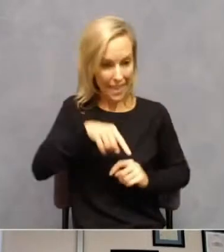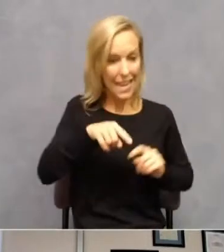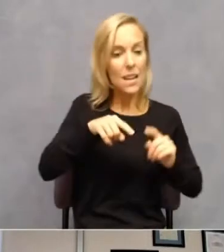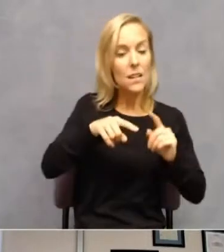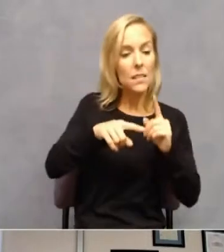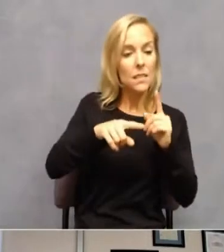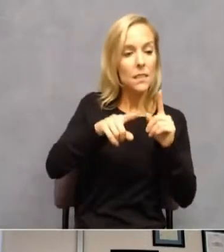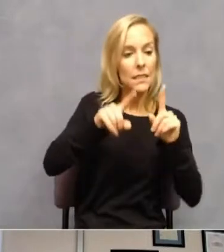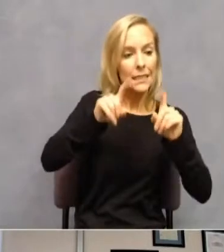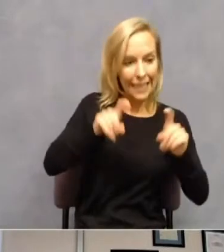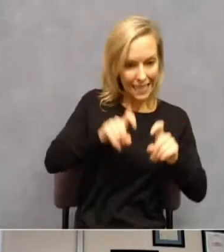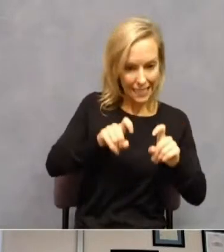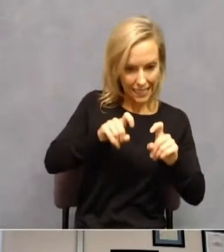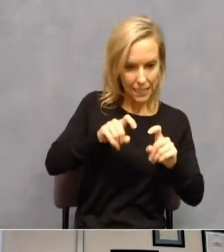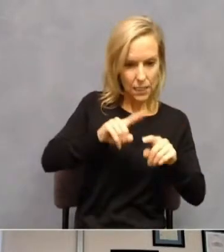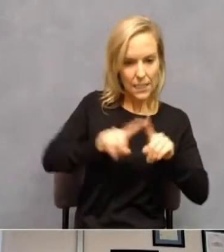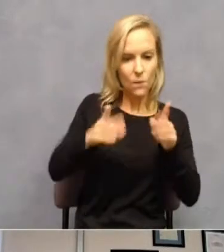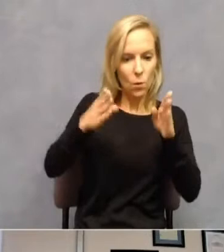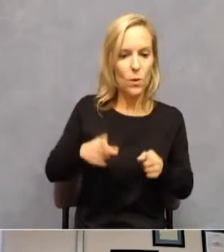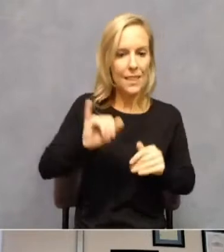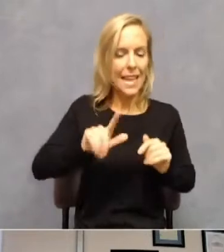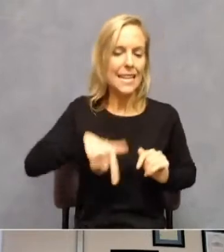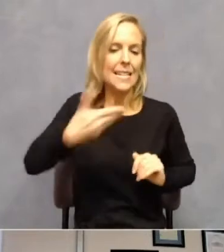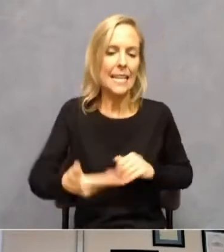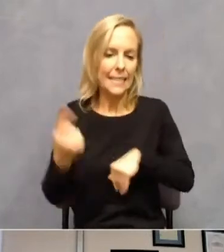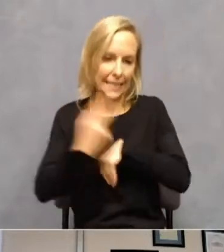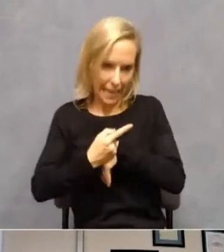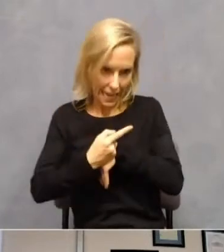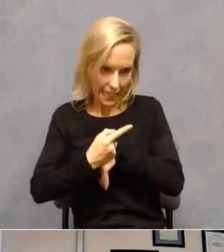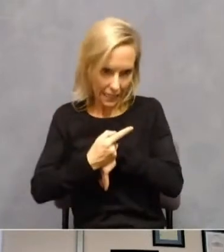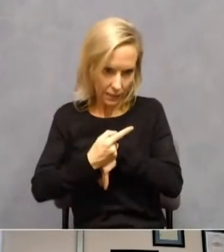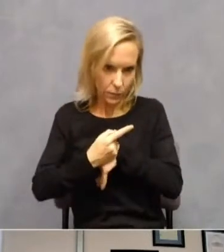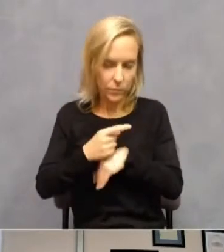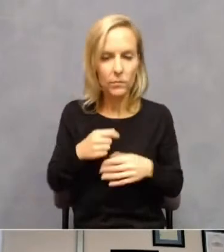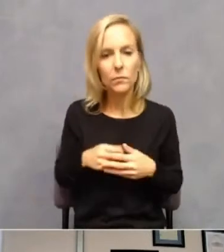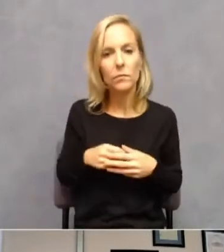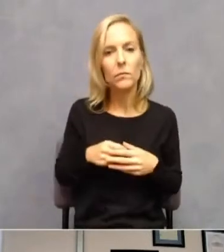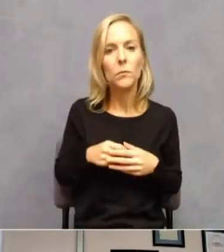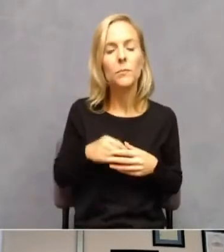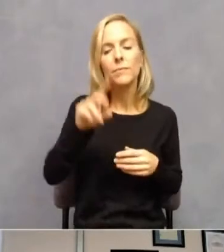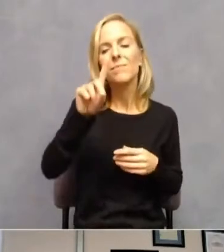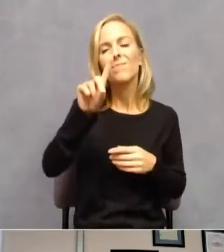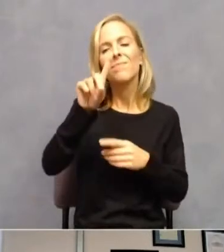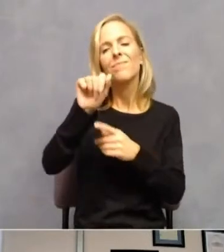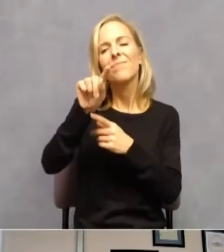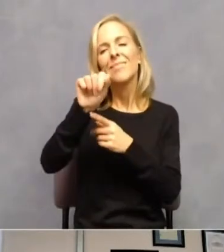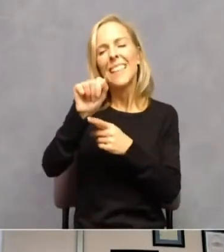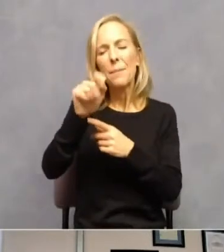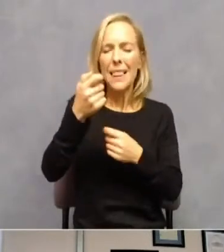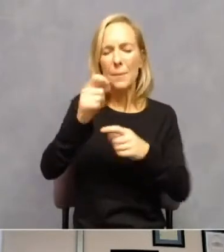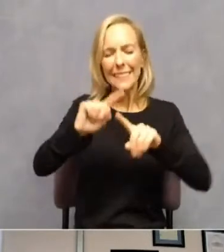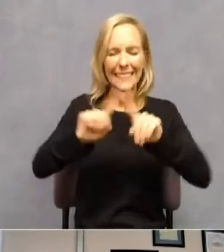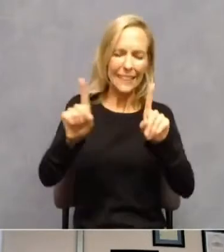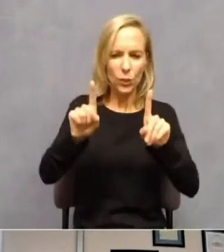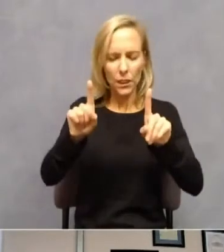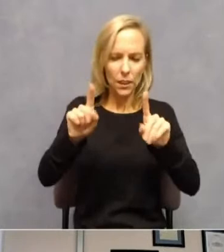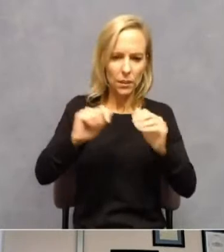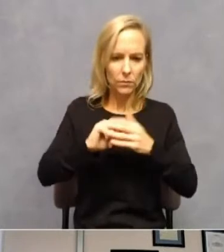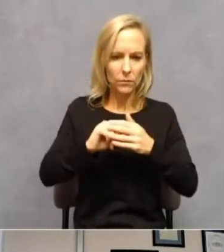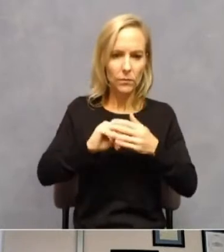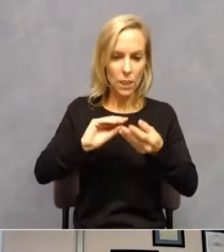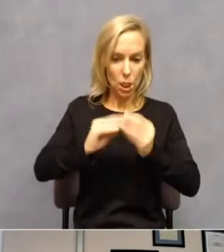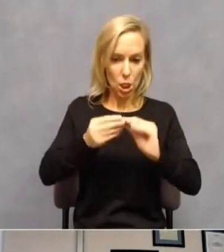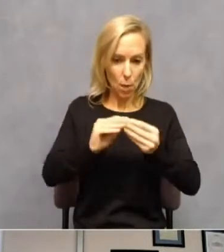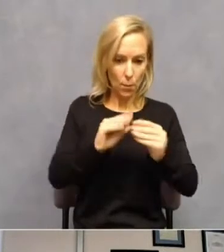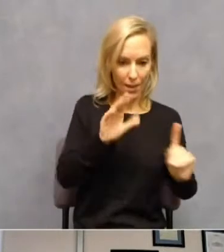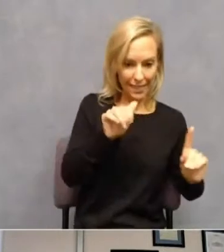that calendar day. Right. And so the data streams are a little bit different. We get our number of cases as